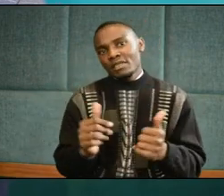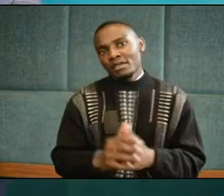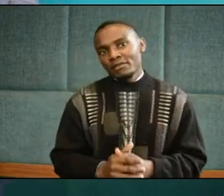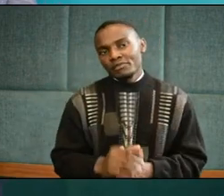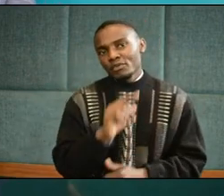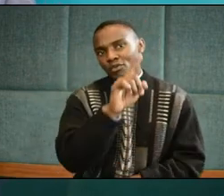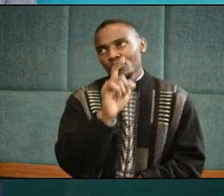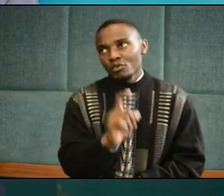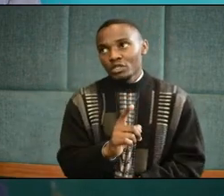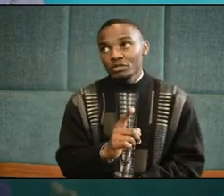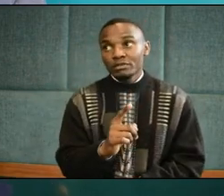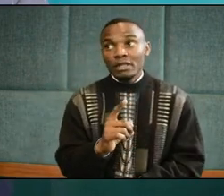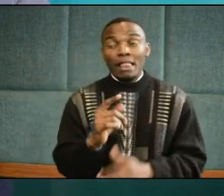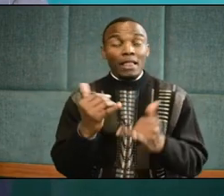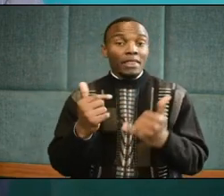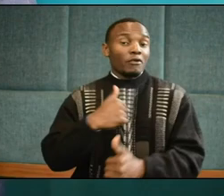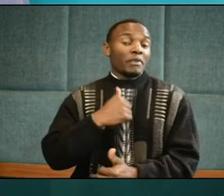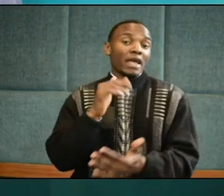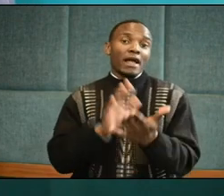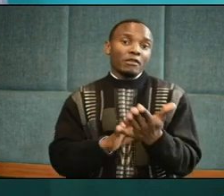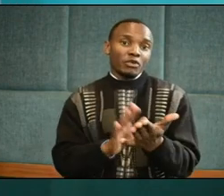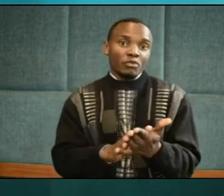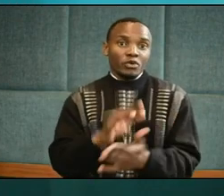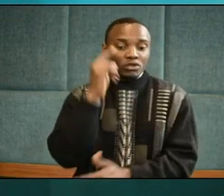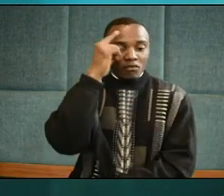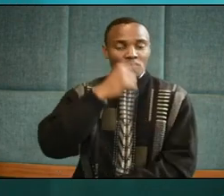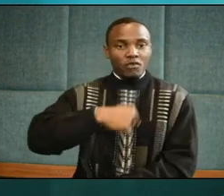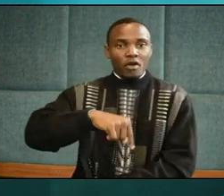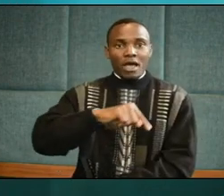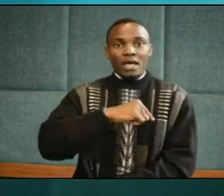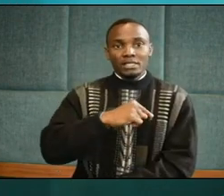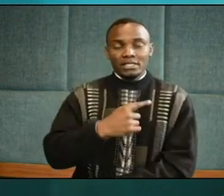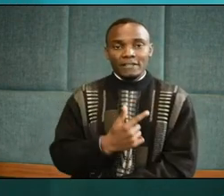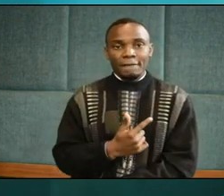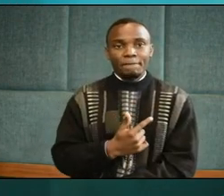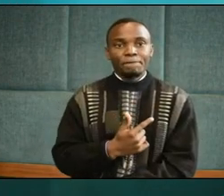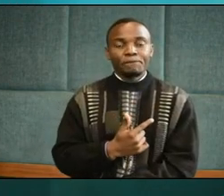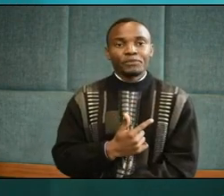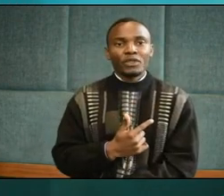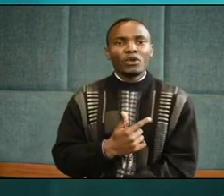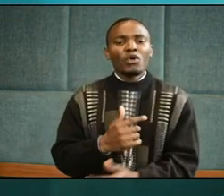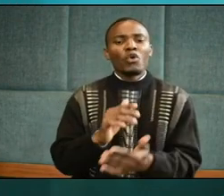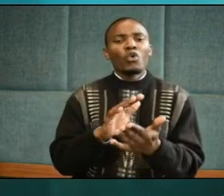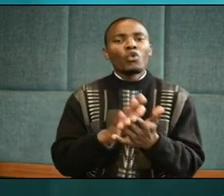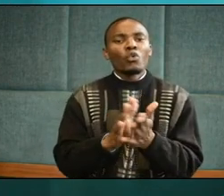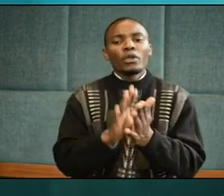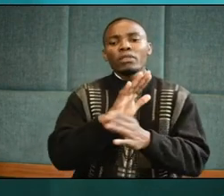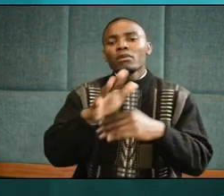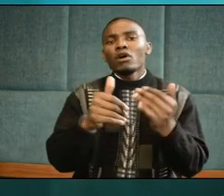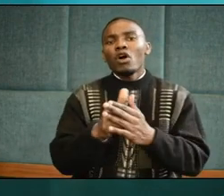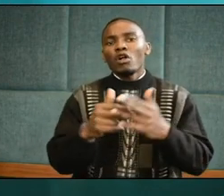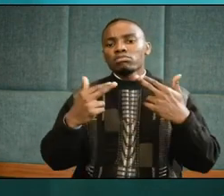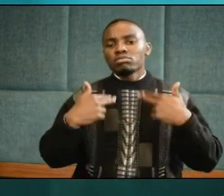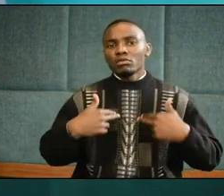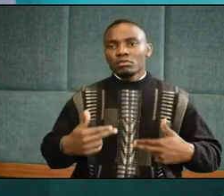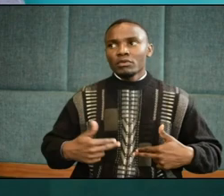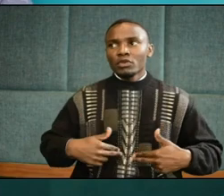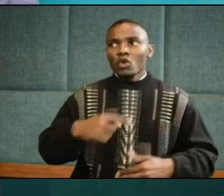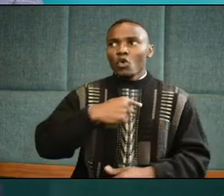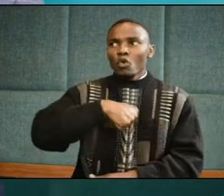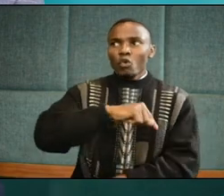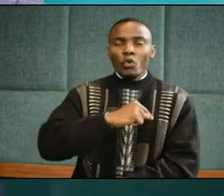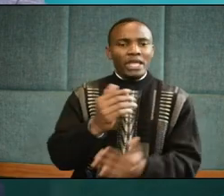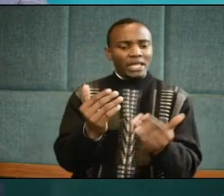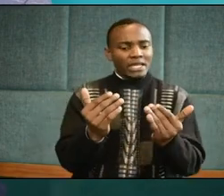I propose to us, fellow Christians, with all humility, that we